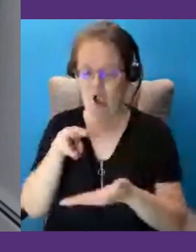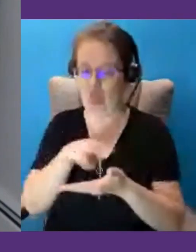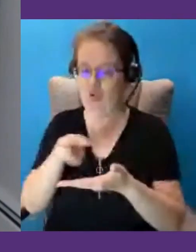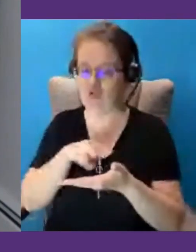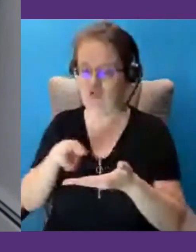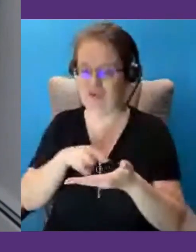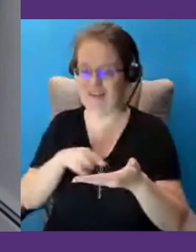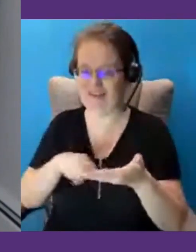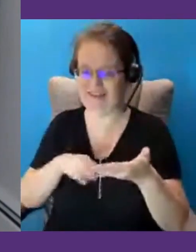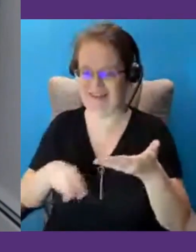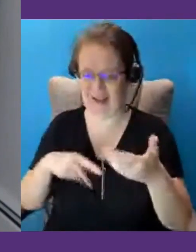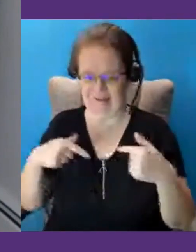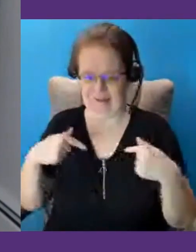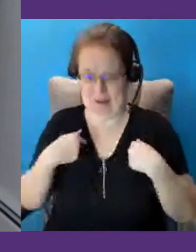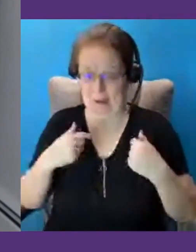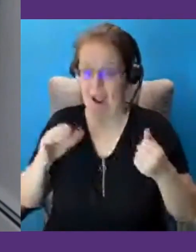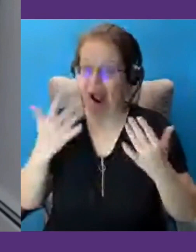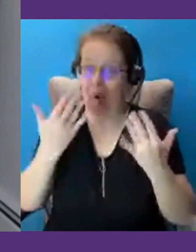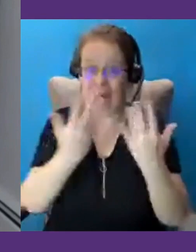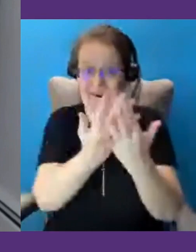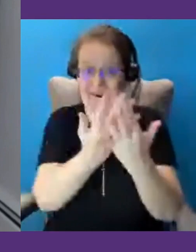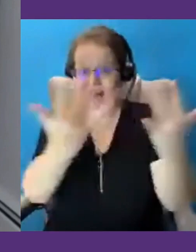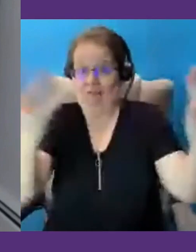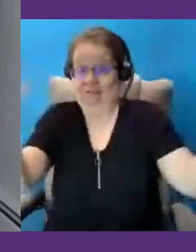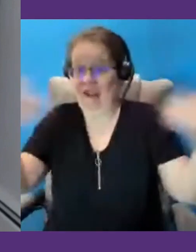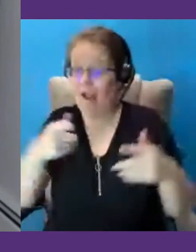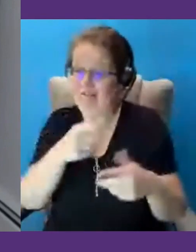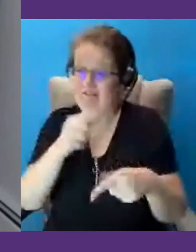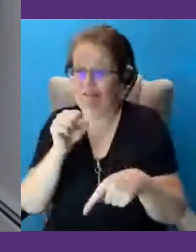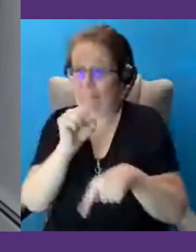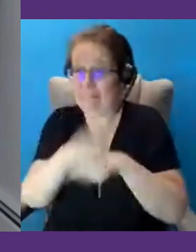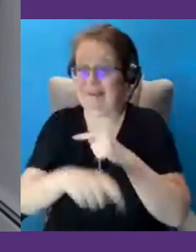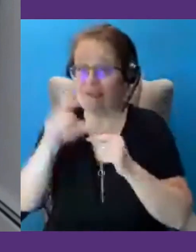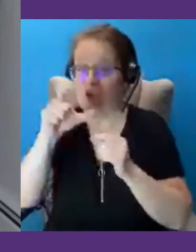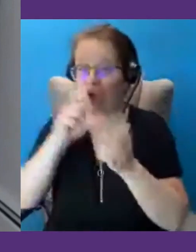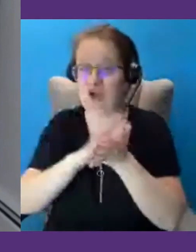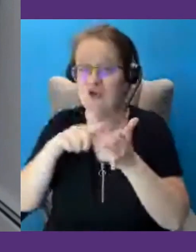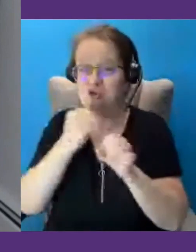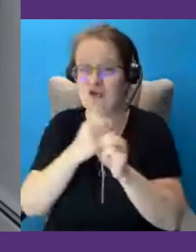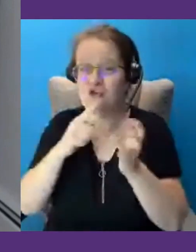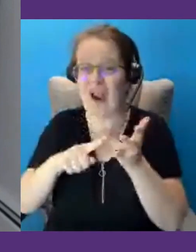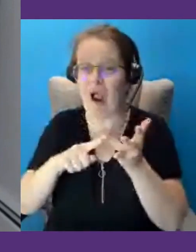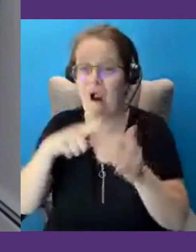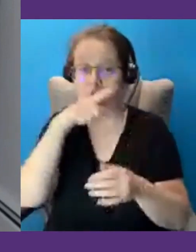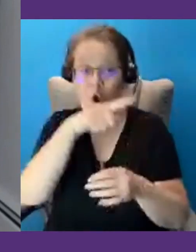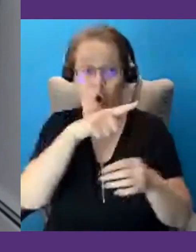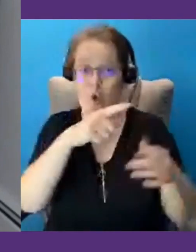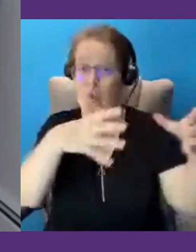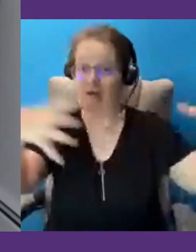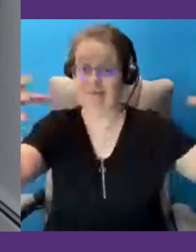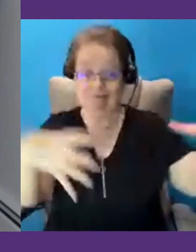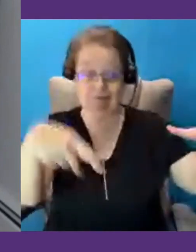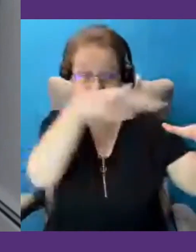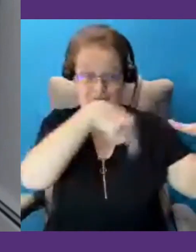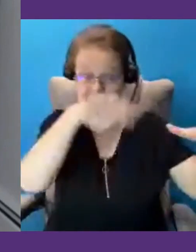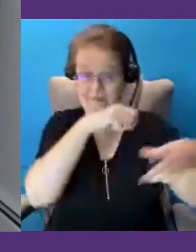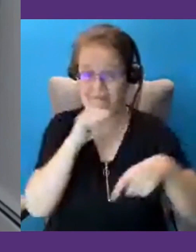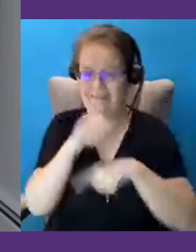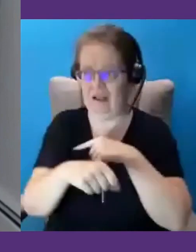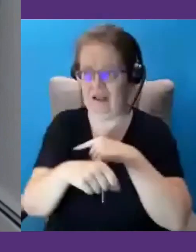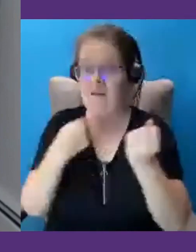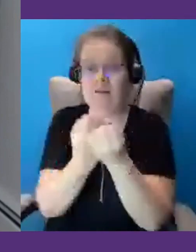of Chicago. So I can tell you by definition, right now, there is an